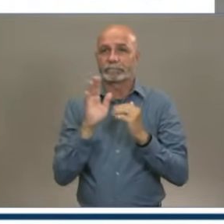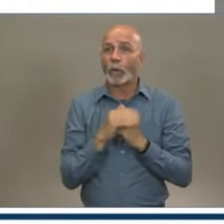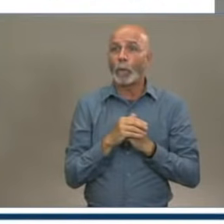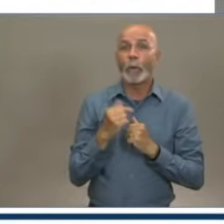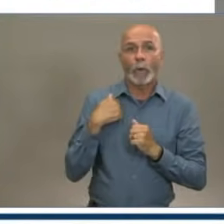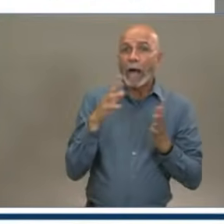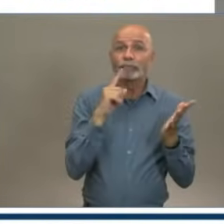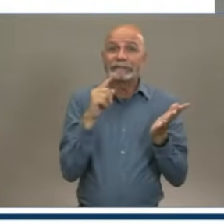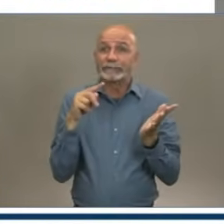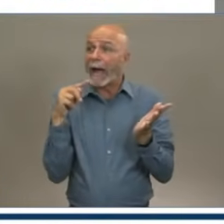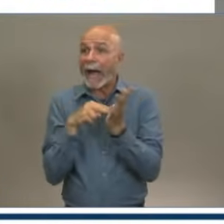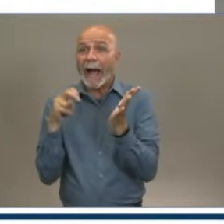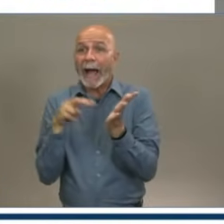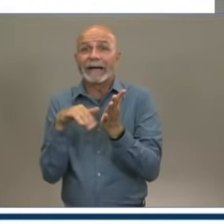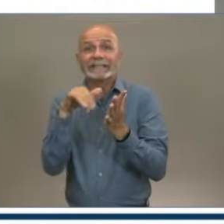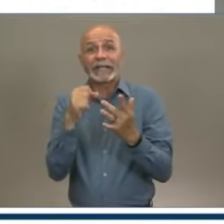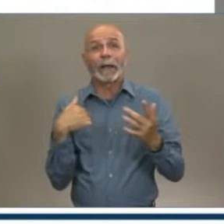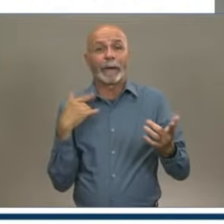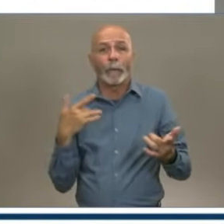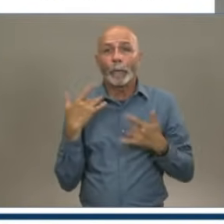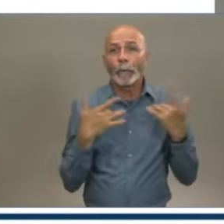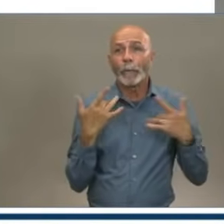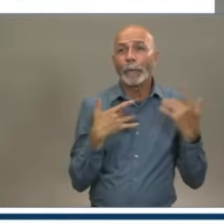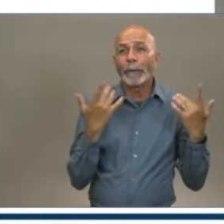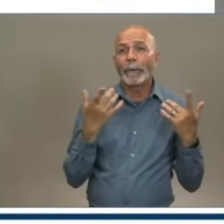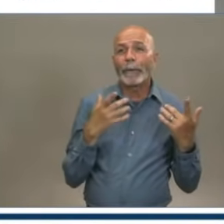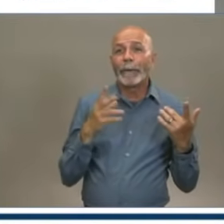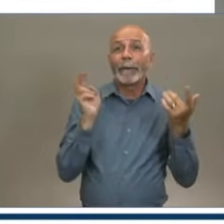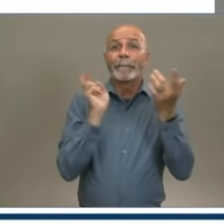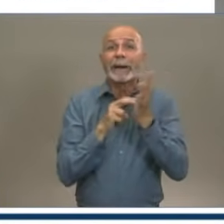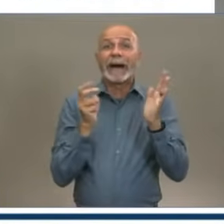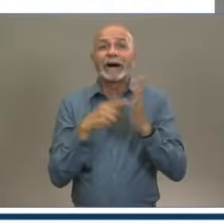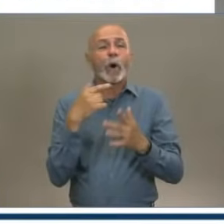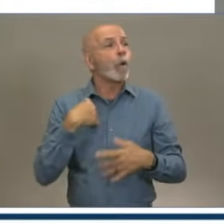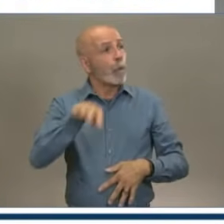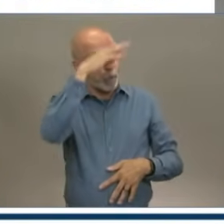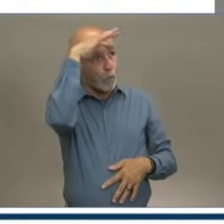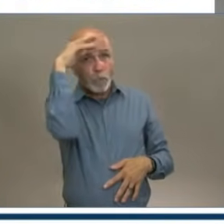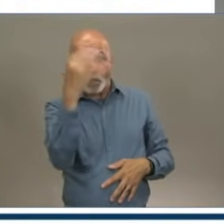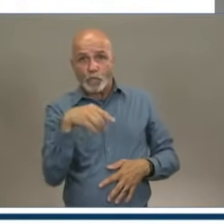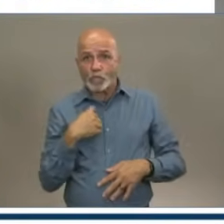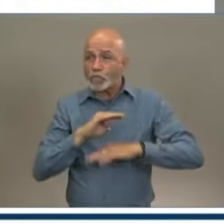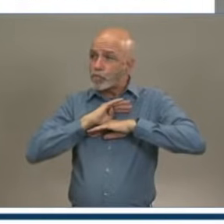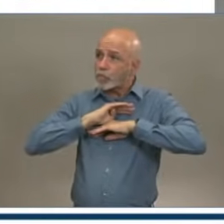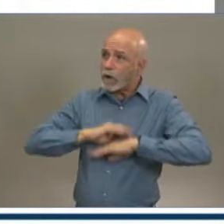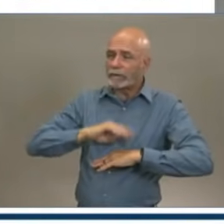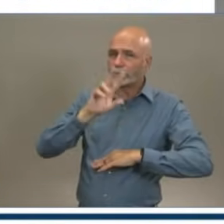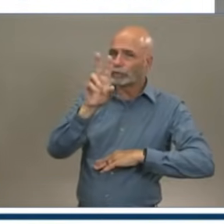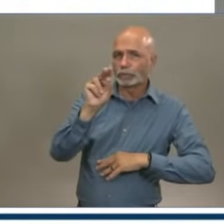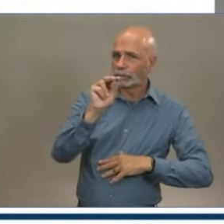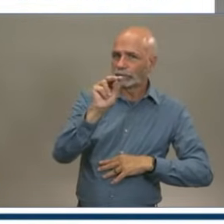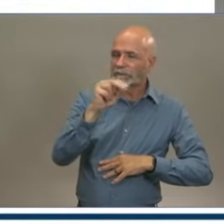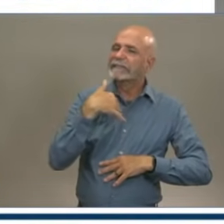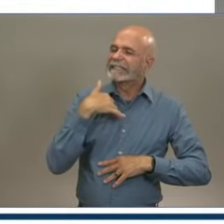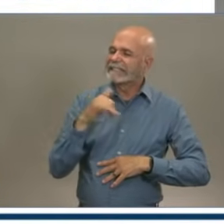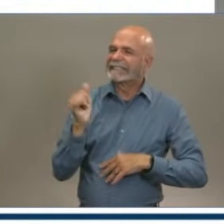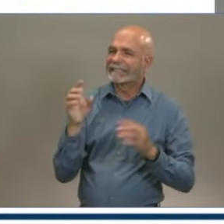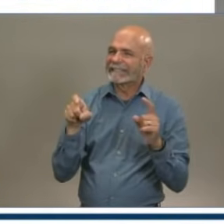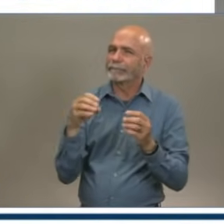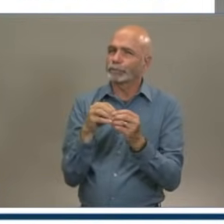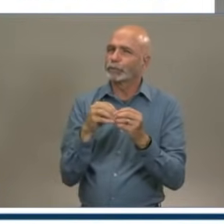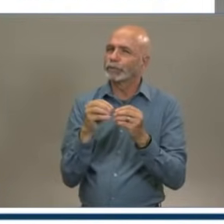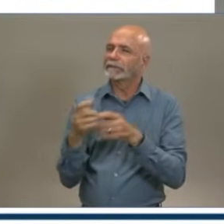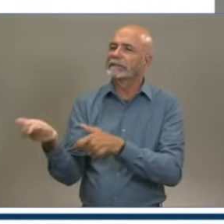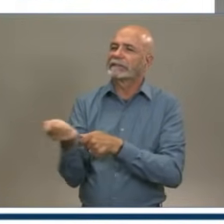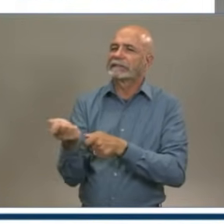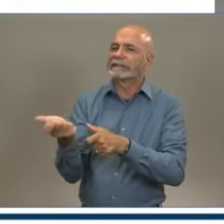kind of take a sigh of relief or a breath of relief right now. We still have more work to do. And people who have had no